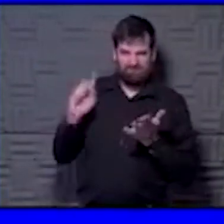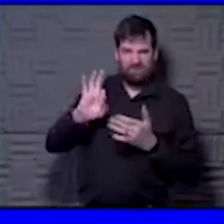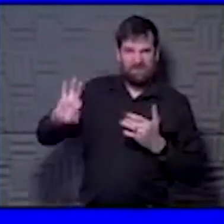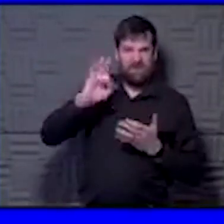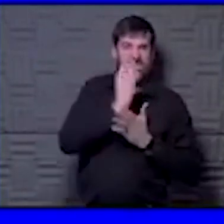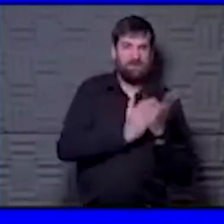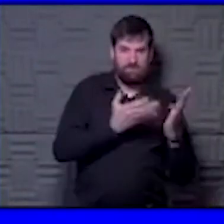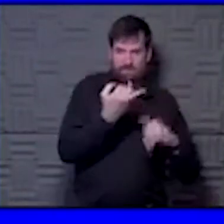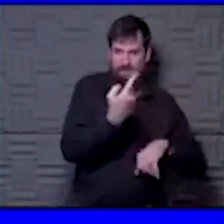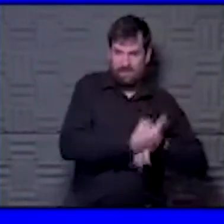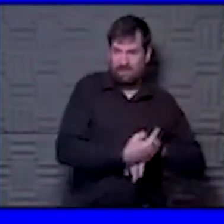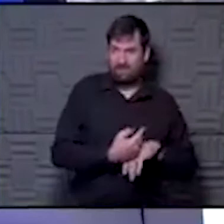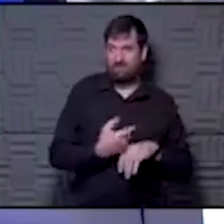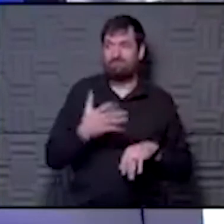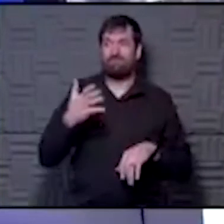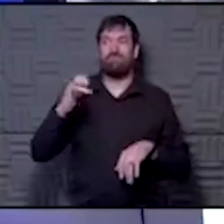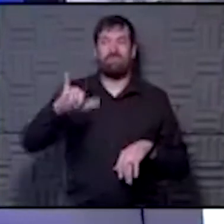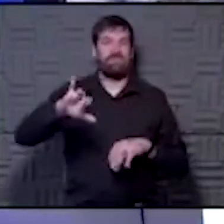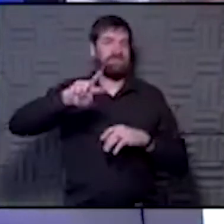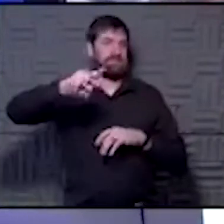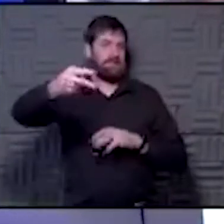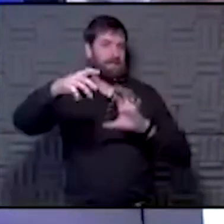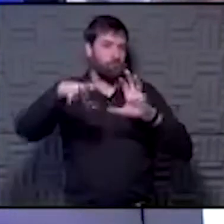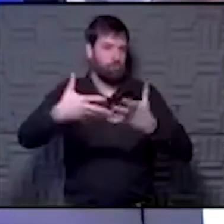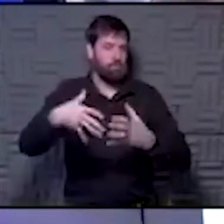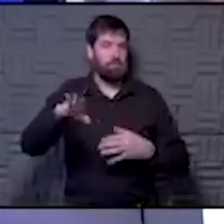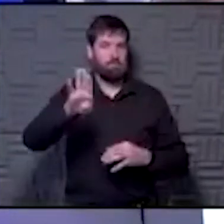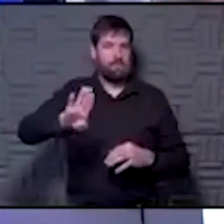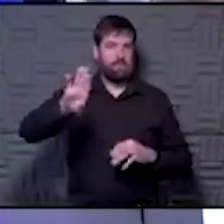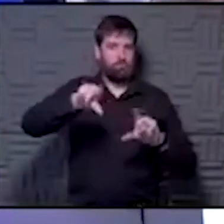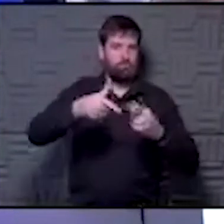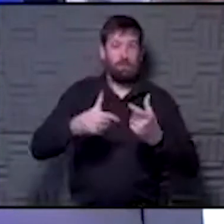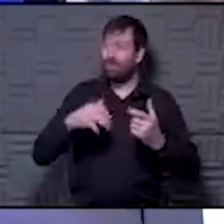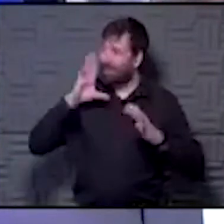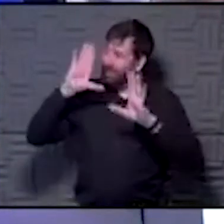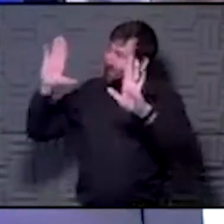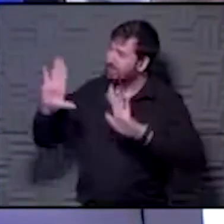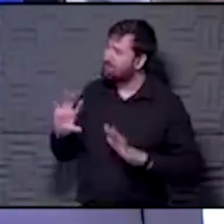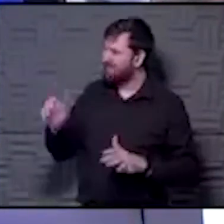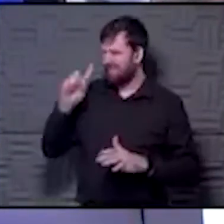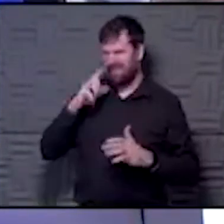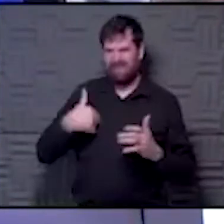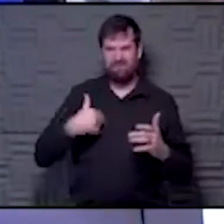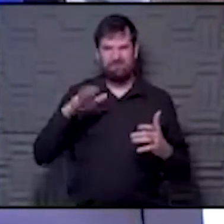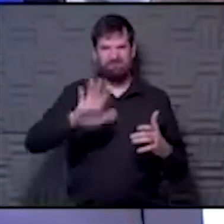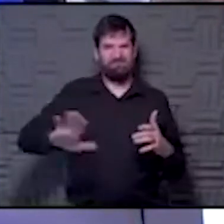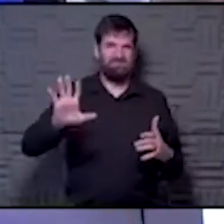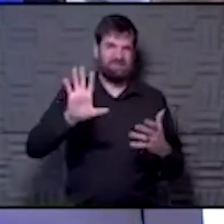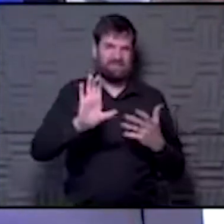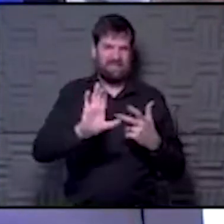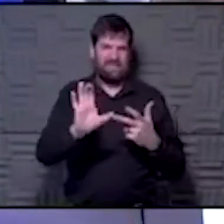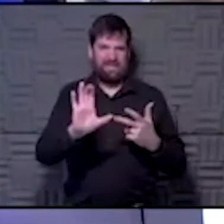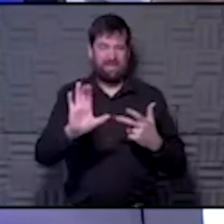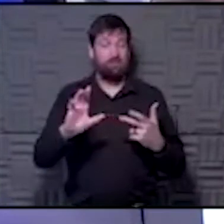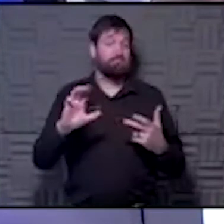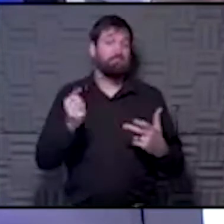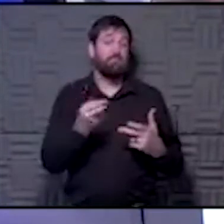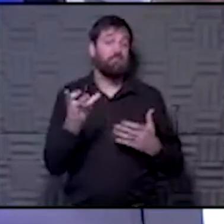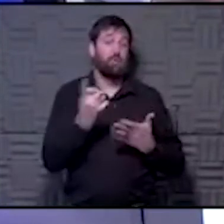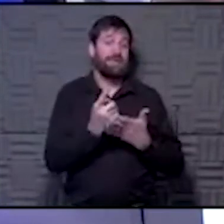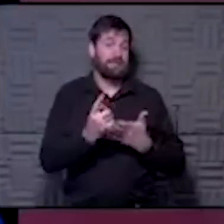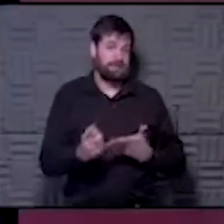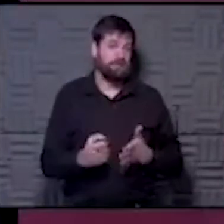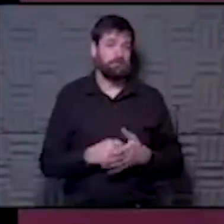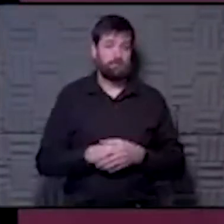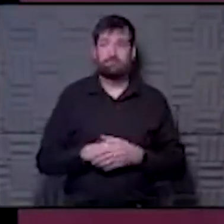so I'm in You're that up. second stage, that B group. Yeah. Yeah, awesome. I think I'm somewhere in the C group, so I'll be hopefully sending them in the next couple of weeks. So